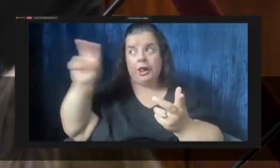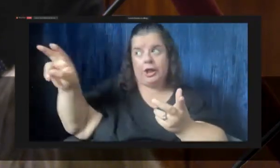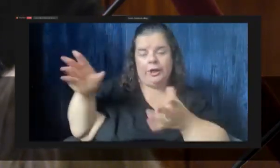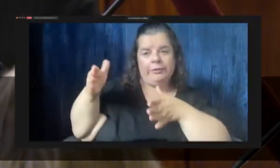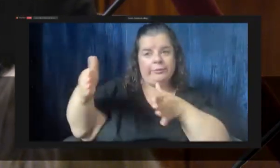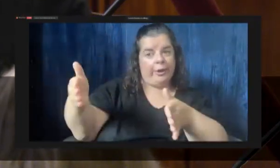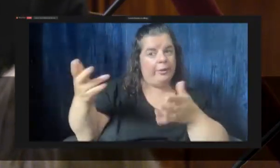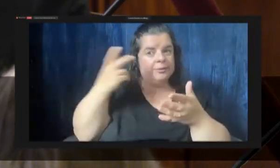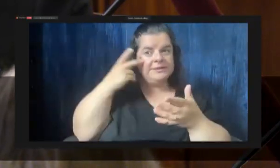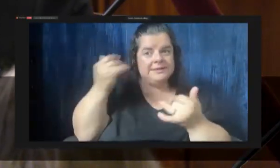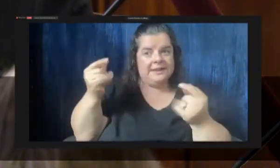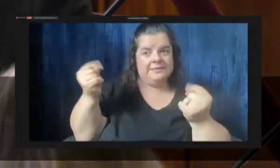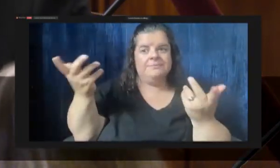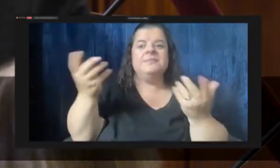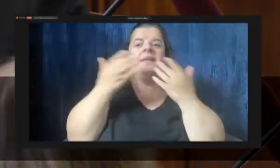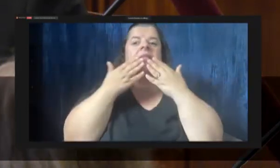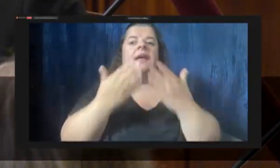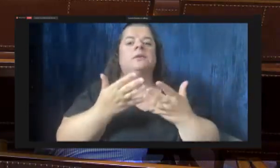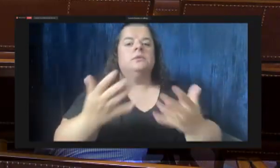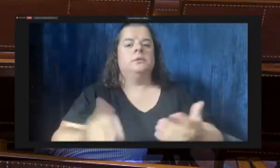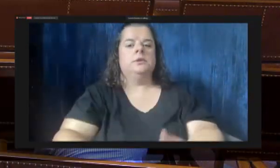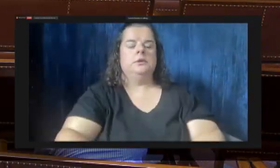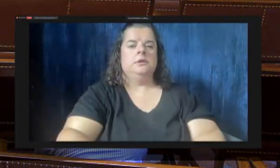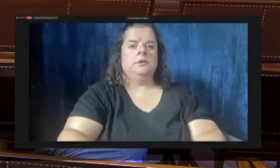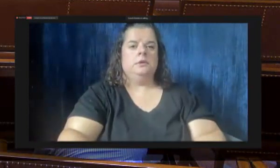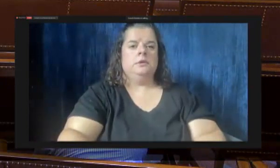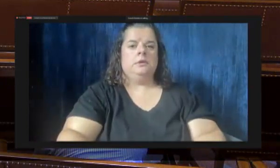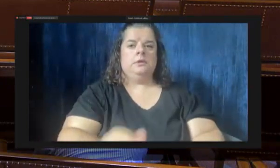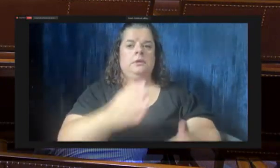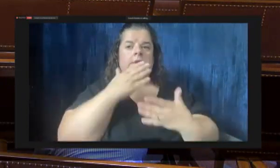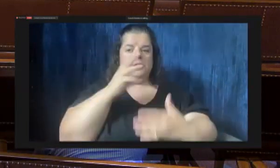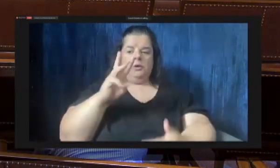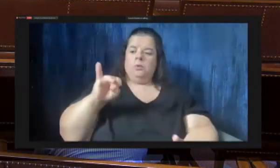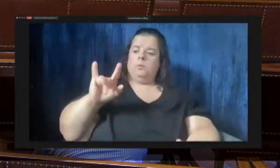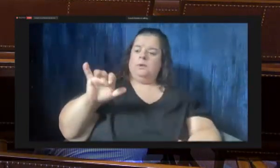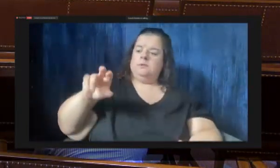So, okay, thank you. Thank you. Thank you. Councilman Wilson?